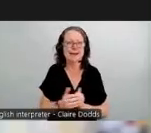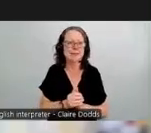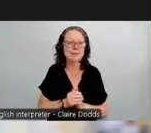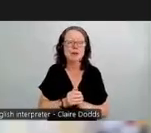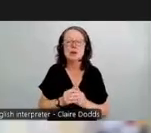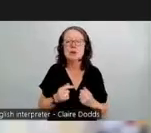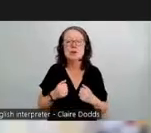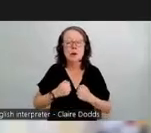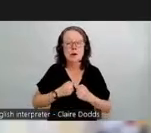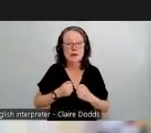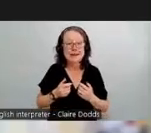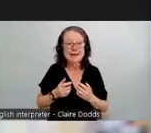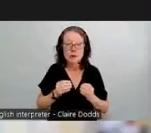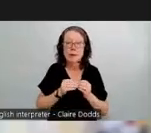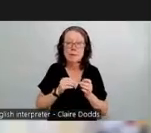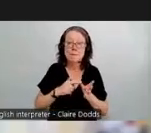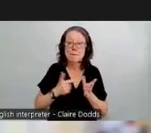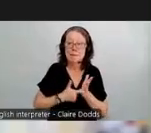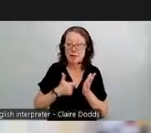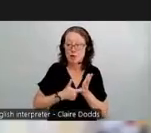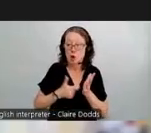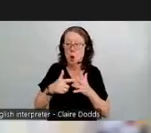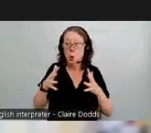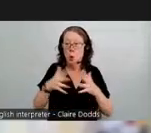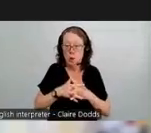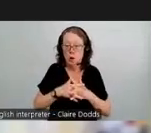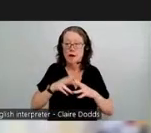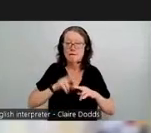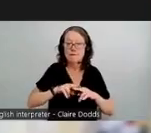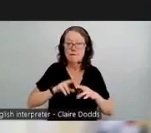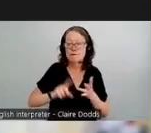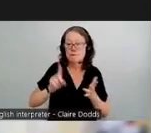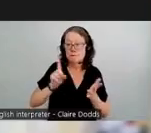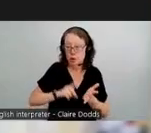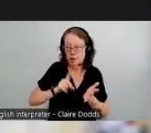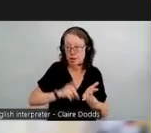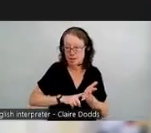in Barrow-in-Furness doing those three things.